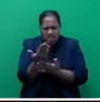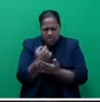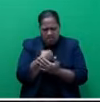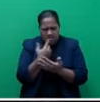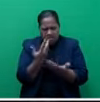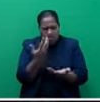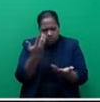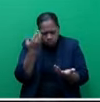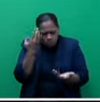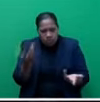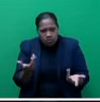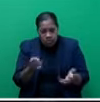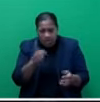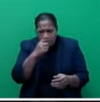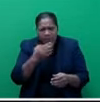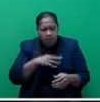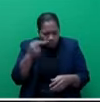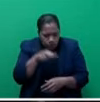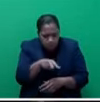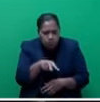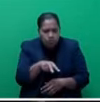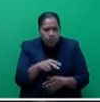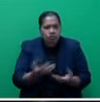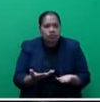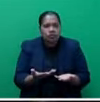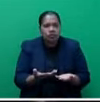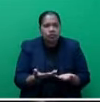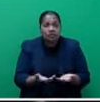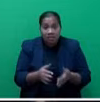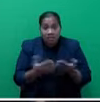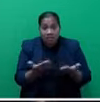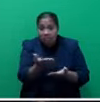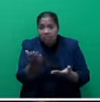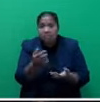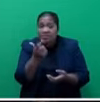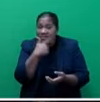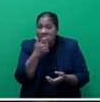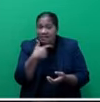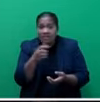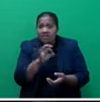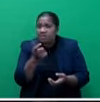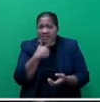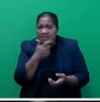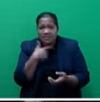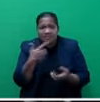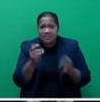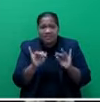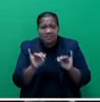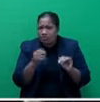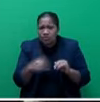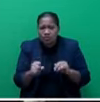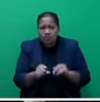People want to look at it. I mean, you are laughing, It's not a laughing matter. It's not